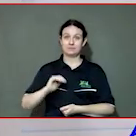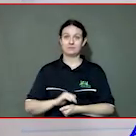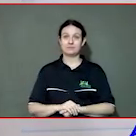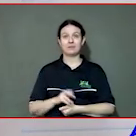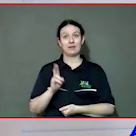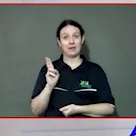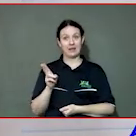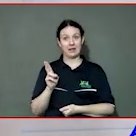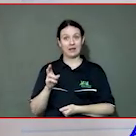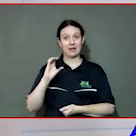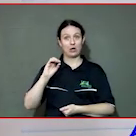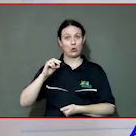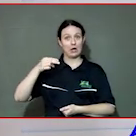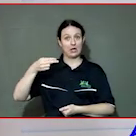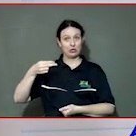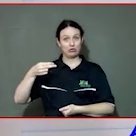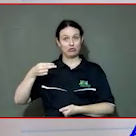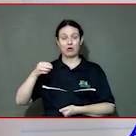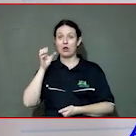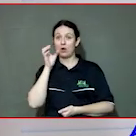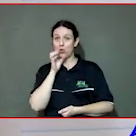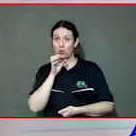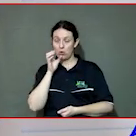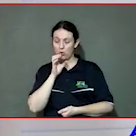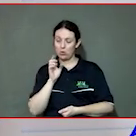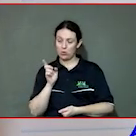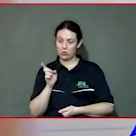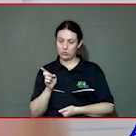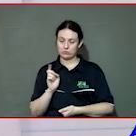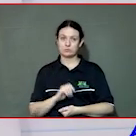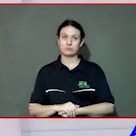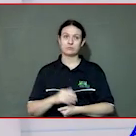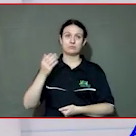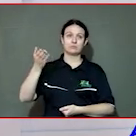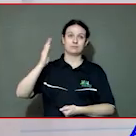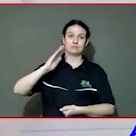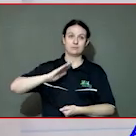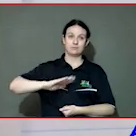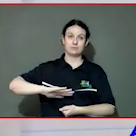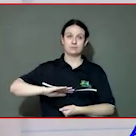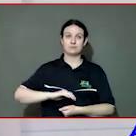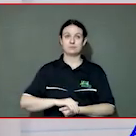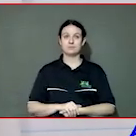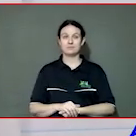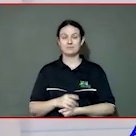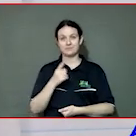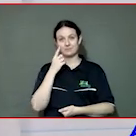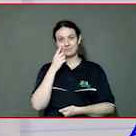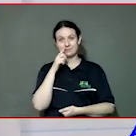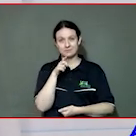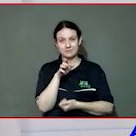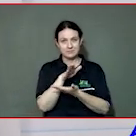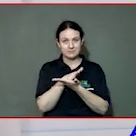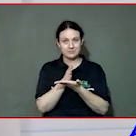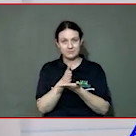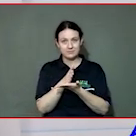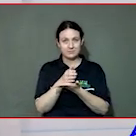one also OH alcohol. This one, oh, there in the